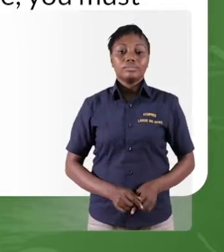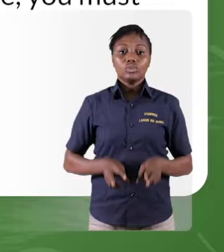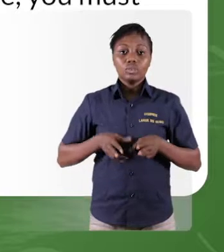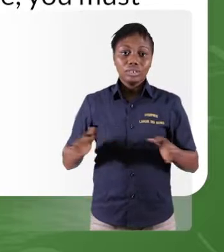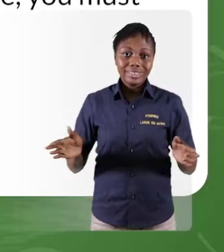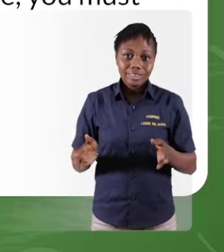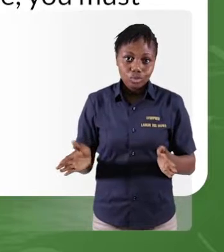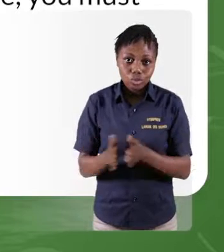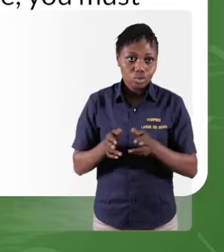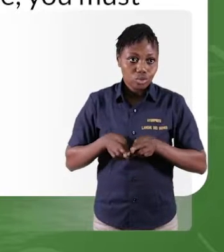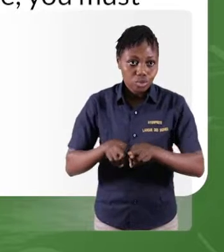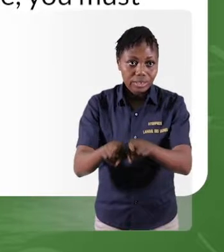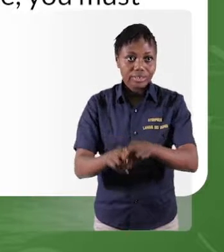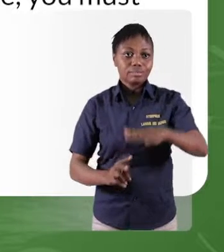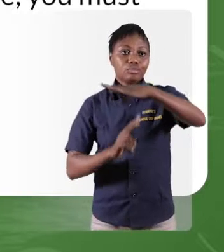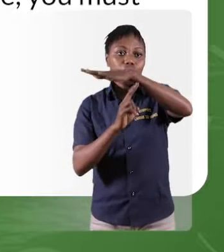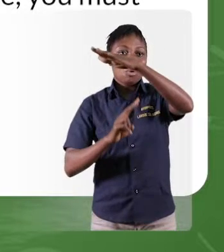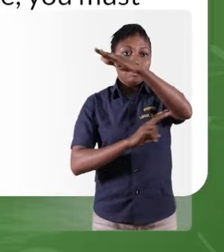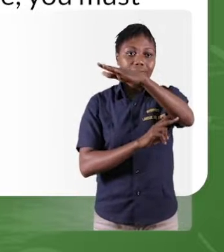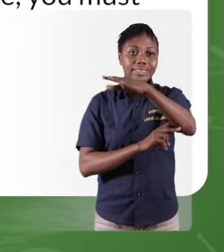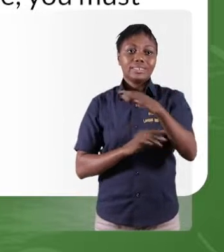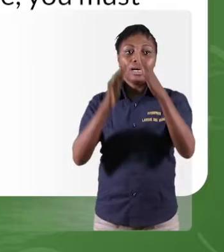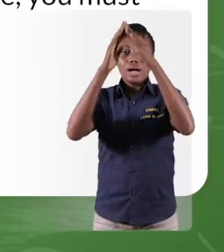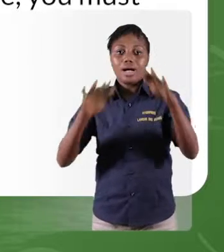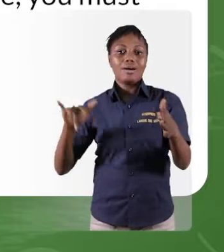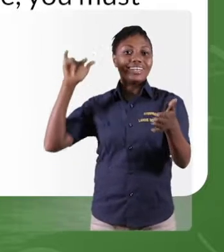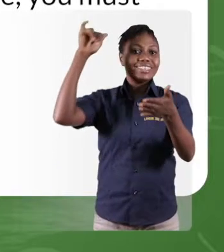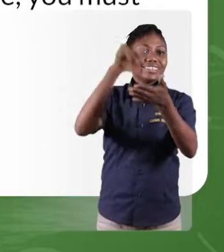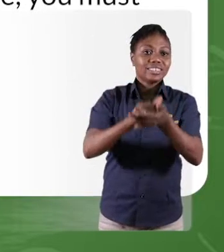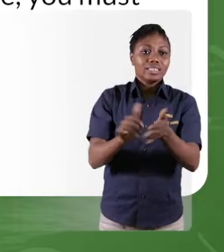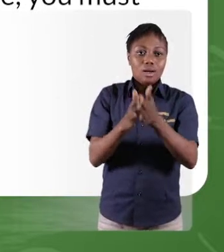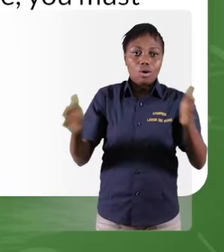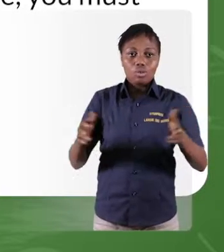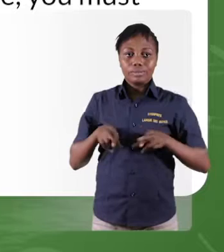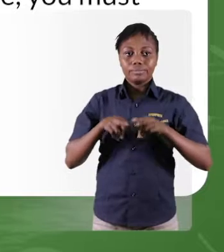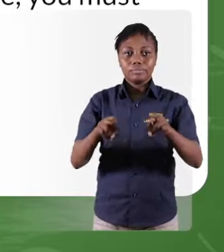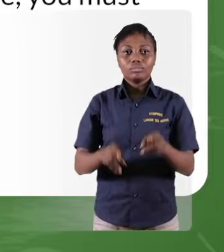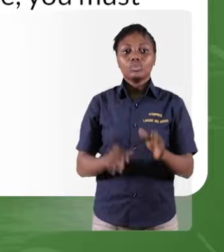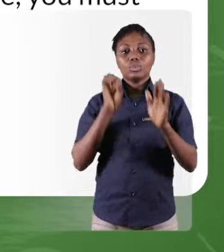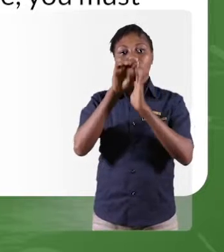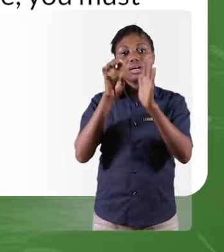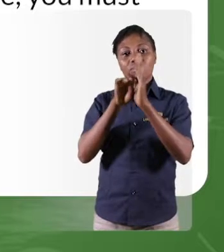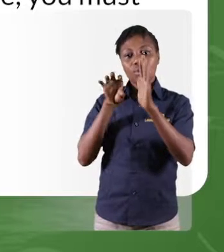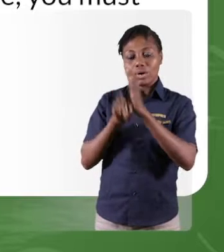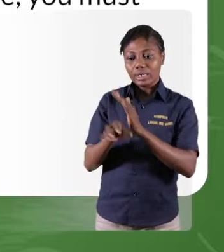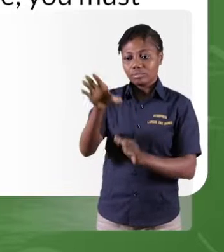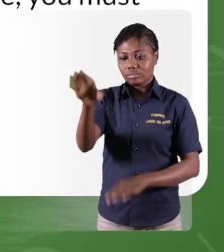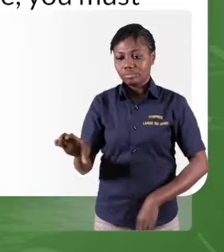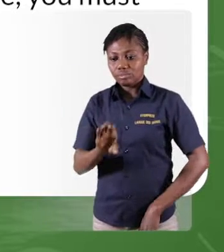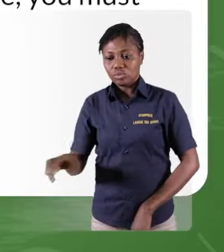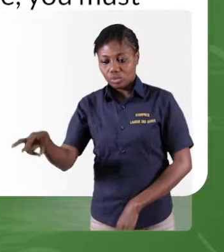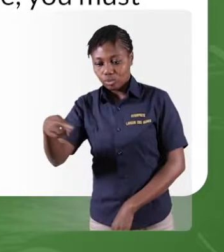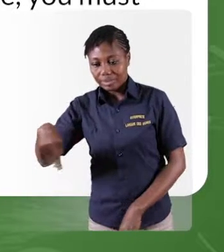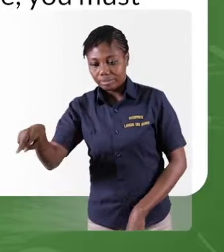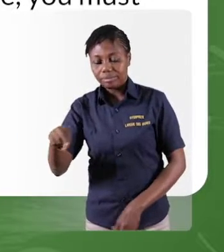bridges, airport, highways, traffic lights, and roundabout. Number 1, which is